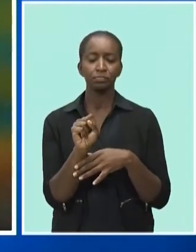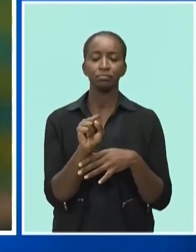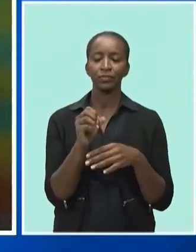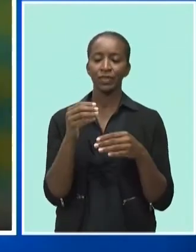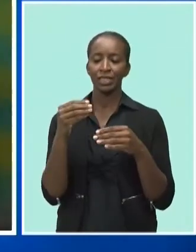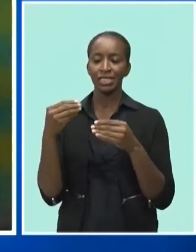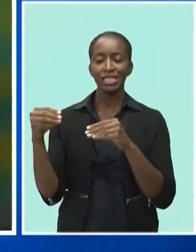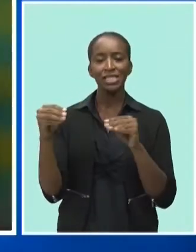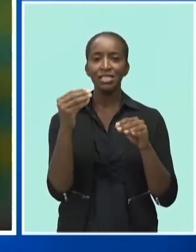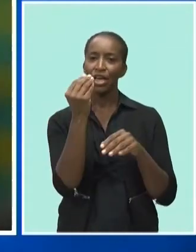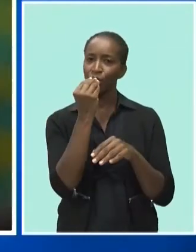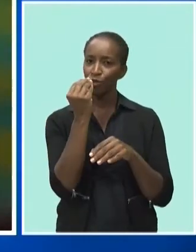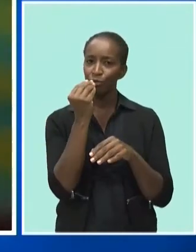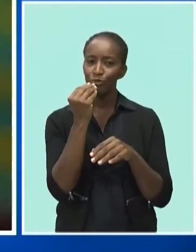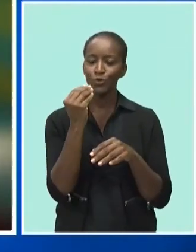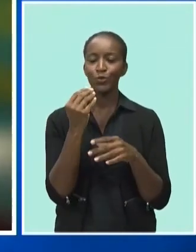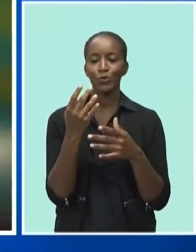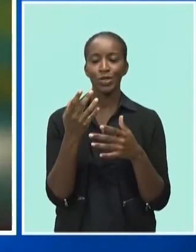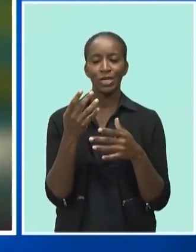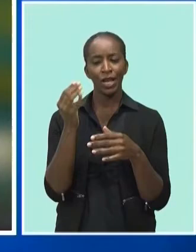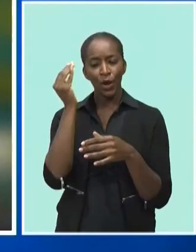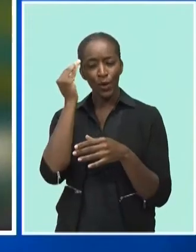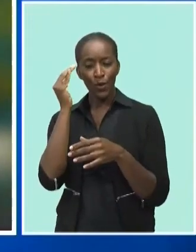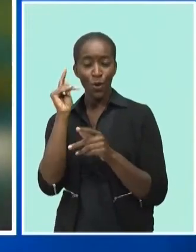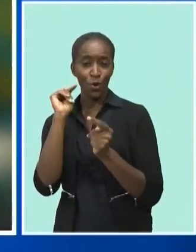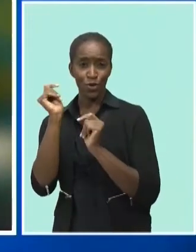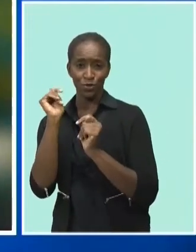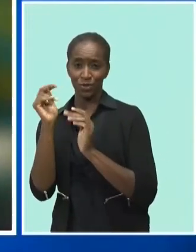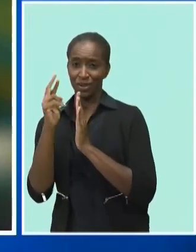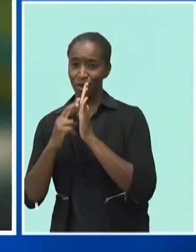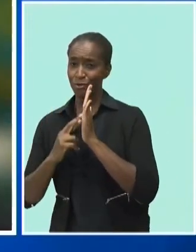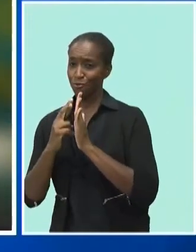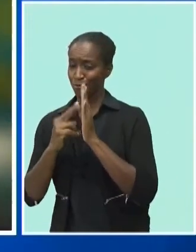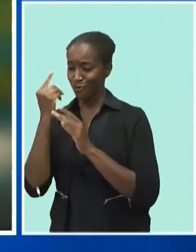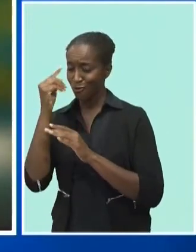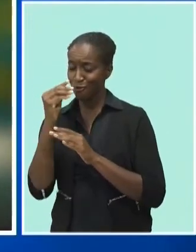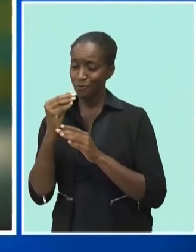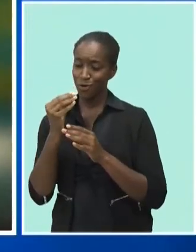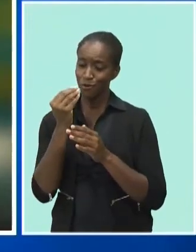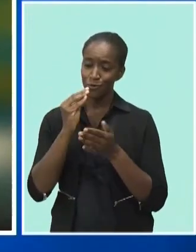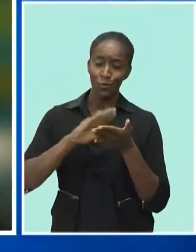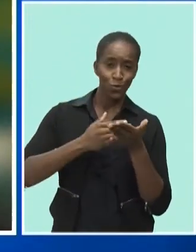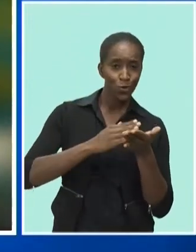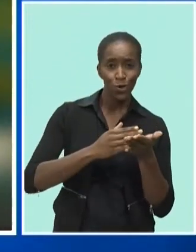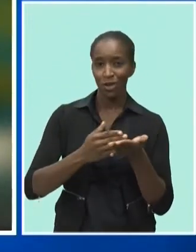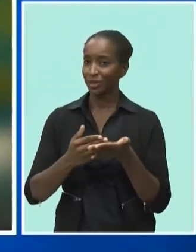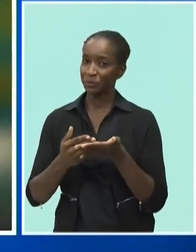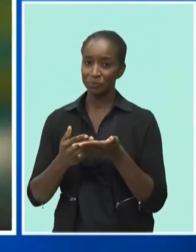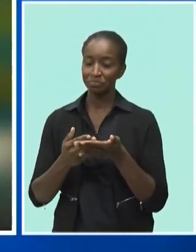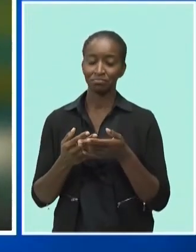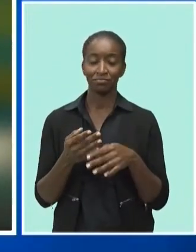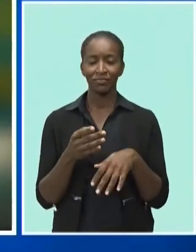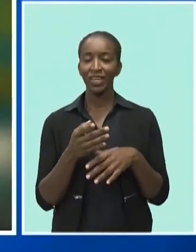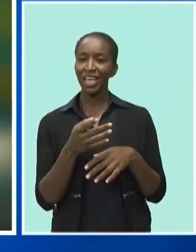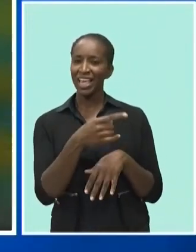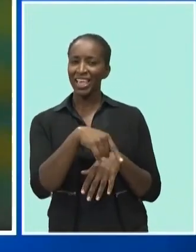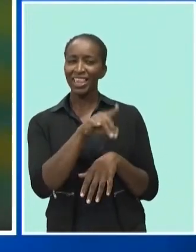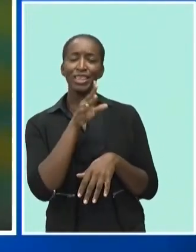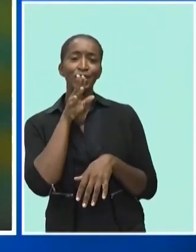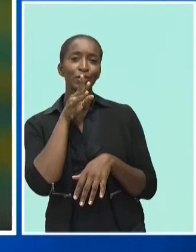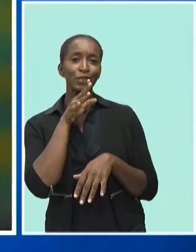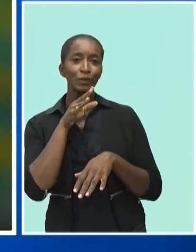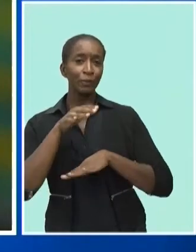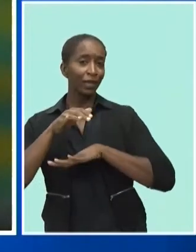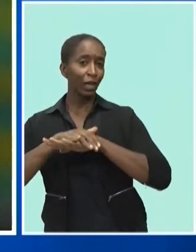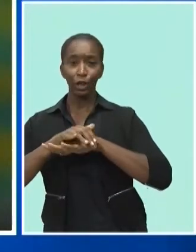beyond basic hello, good morning. Are they aware? Have we inspected their homes? So we have a big threat coming up with the migrant